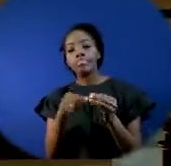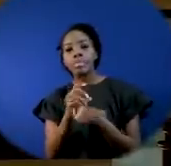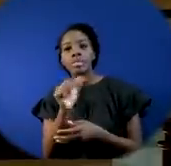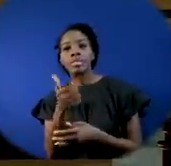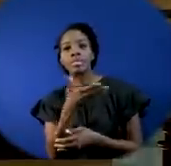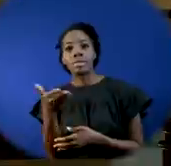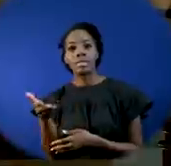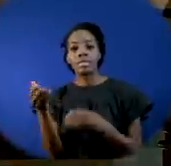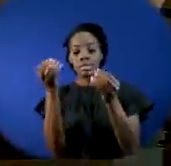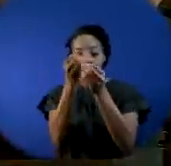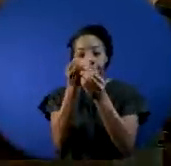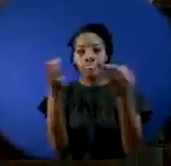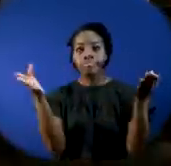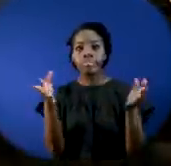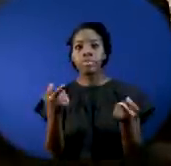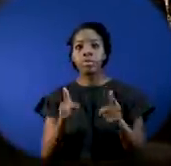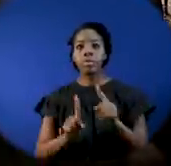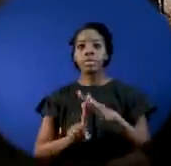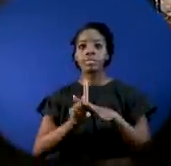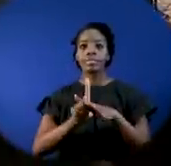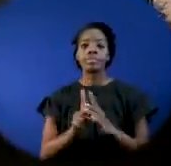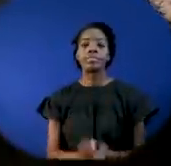things I will give instruction.